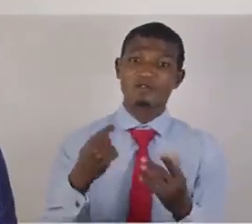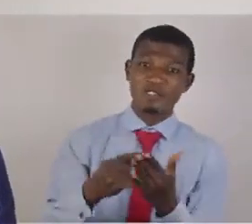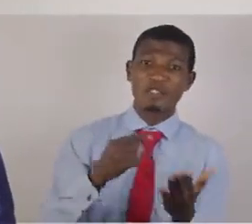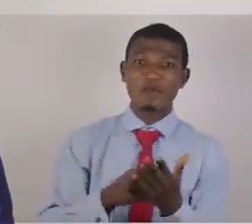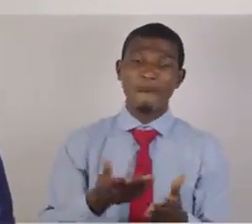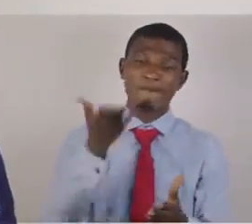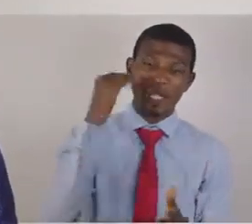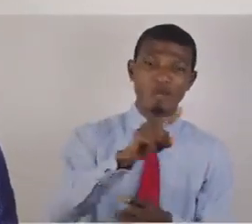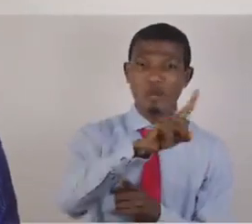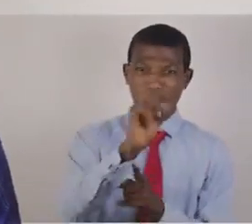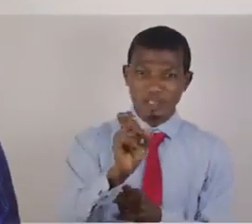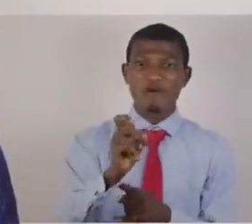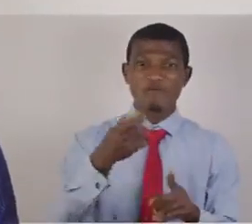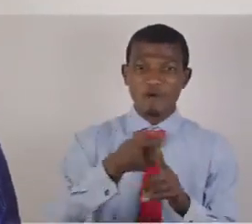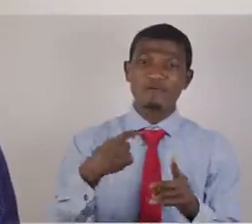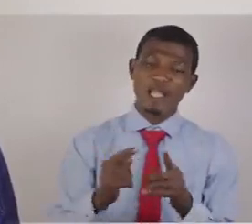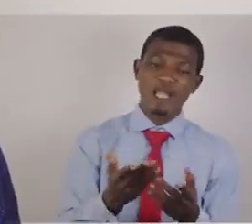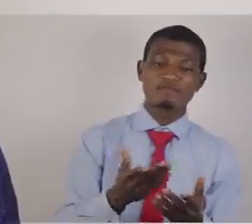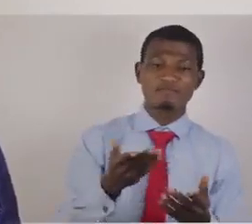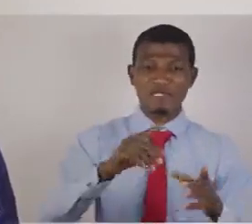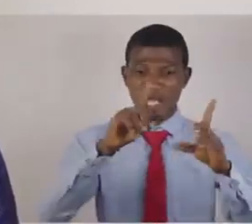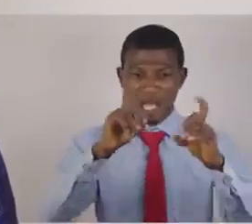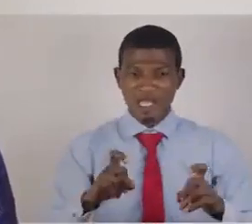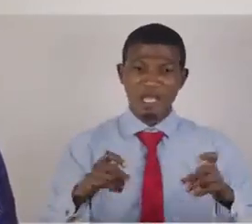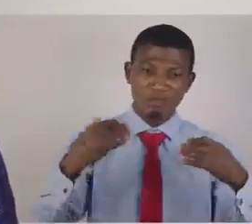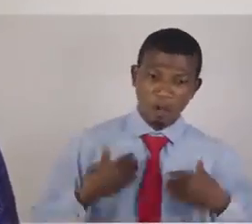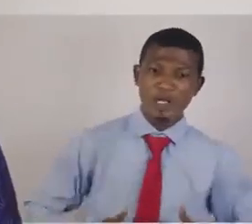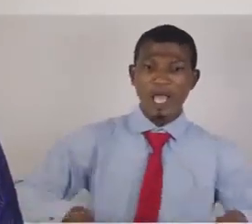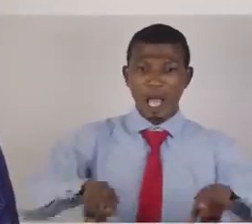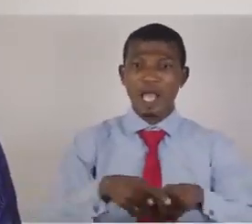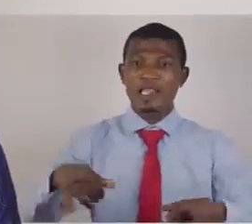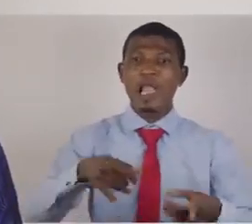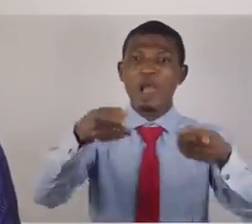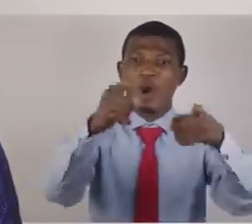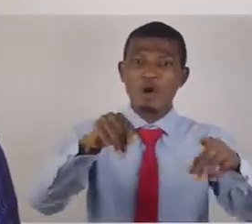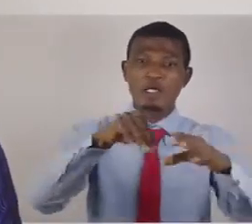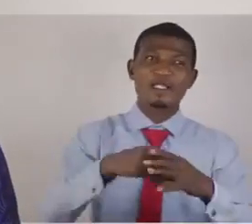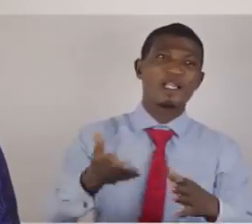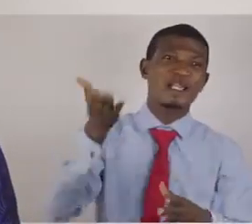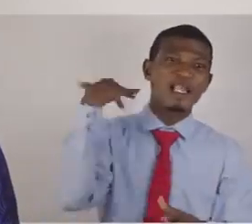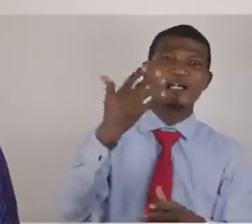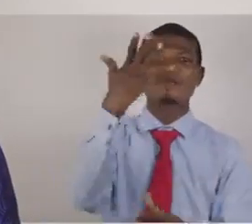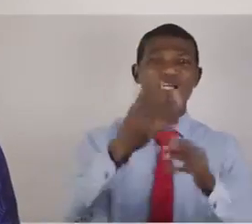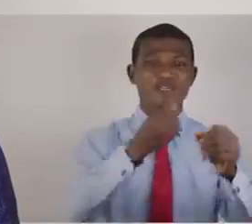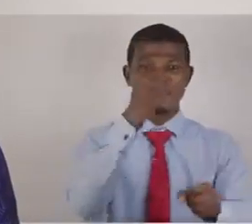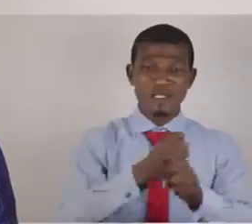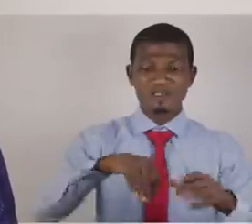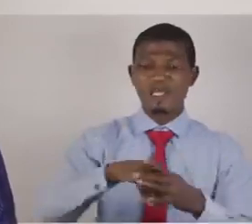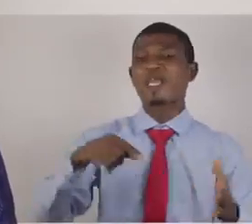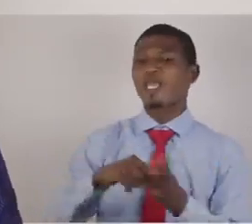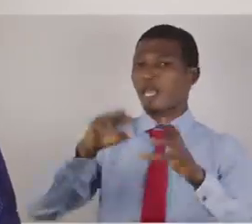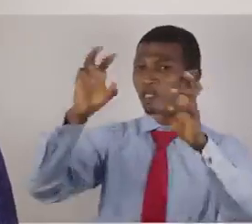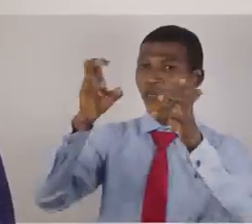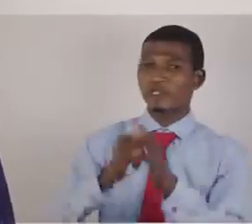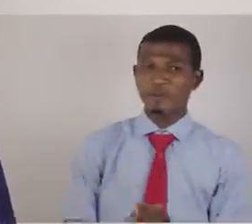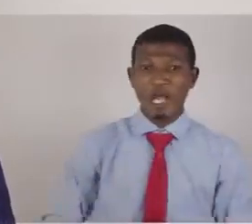In addition, we shall also be treating past questions from the exam bodies as they occur